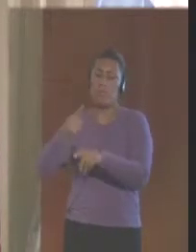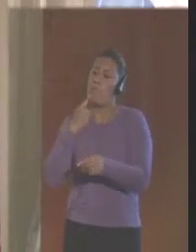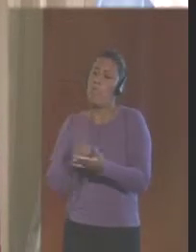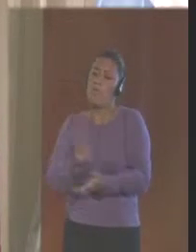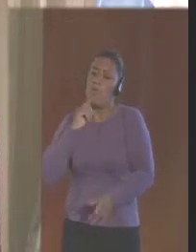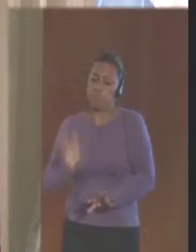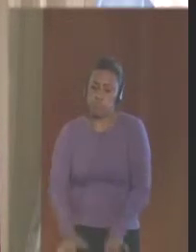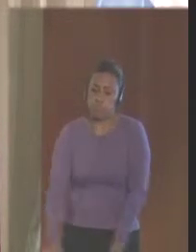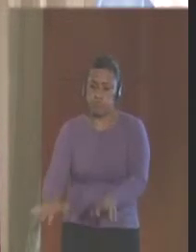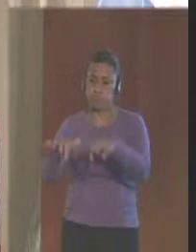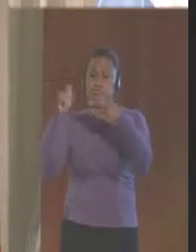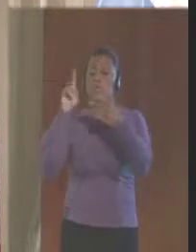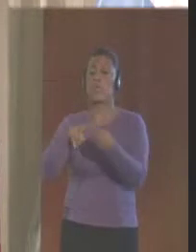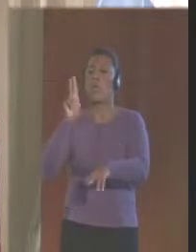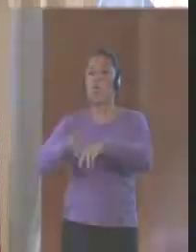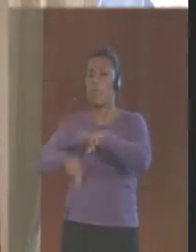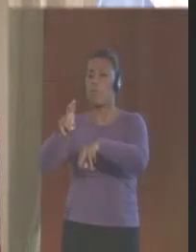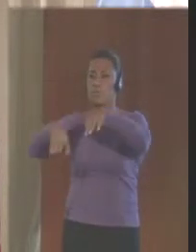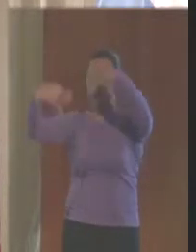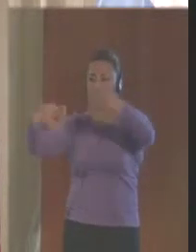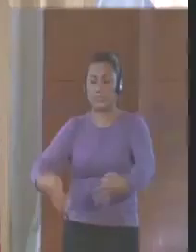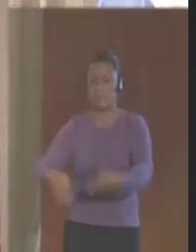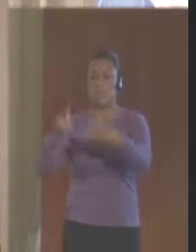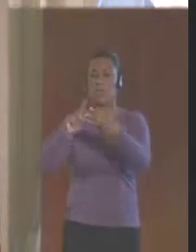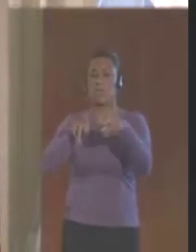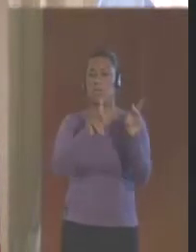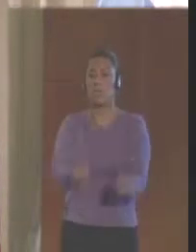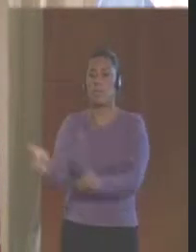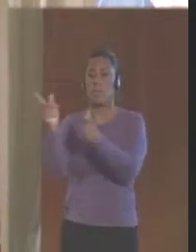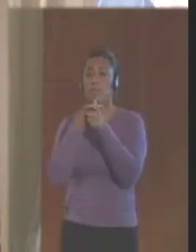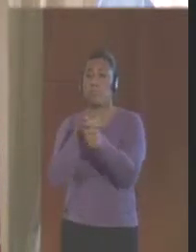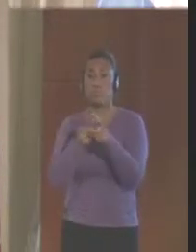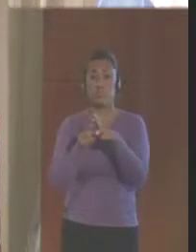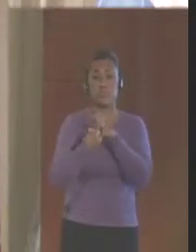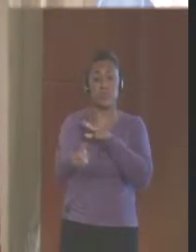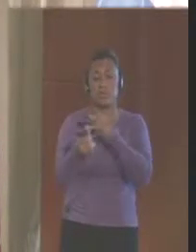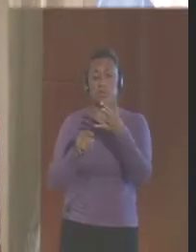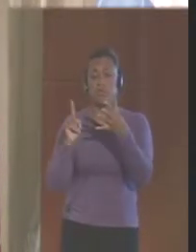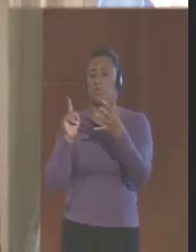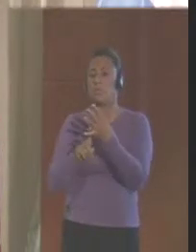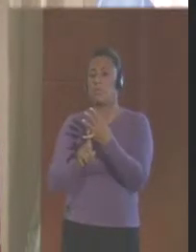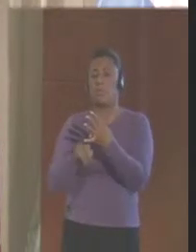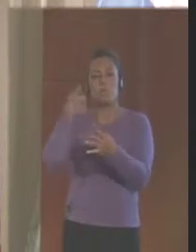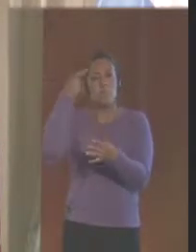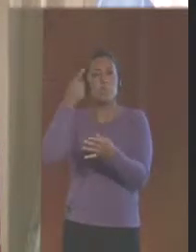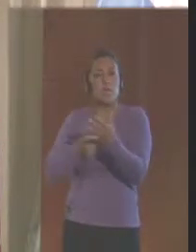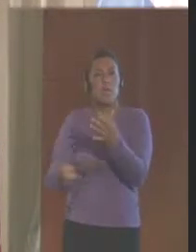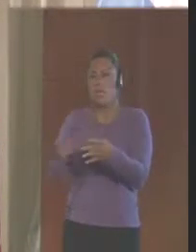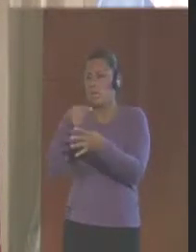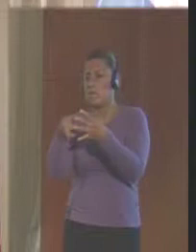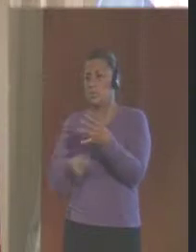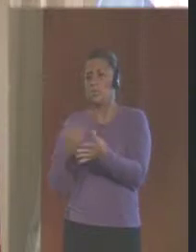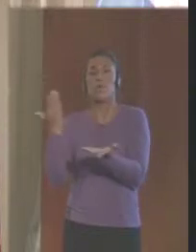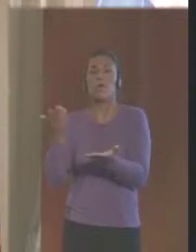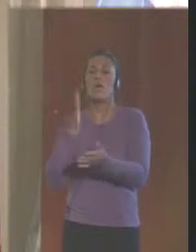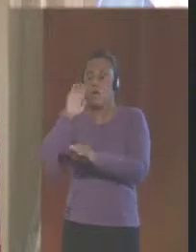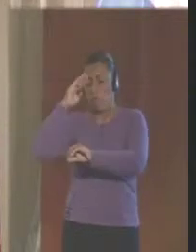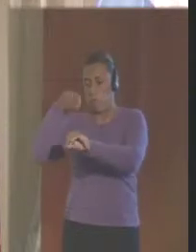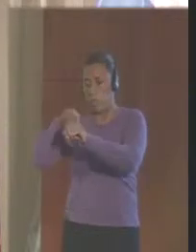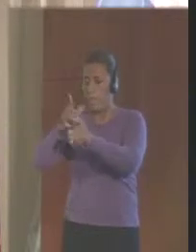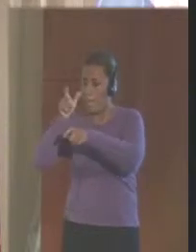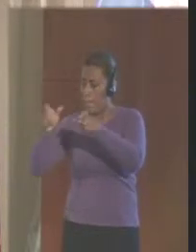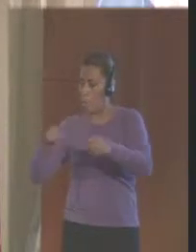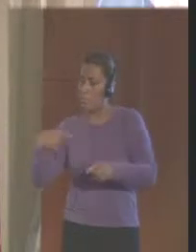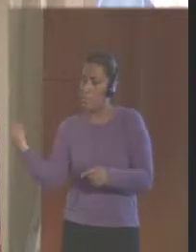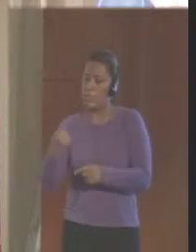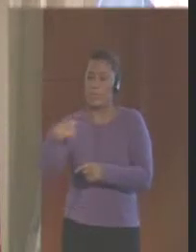planning with a particular focus on special needs population. Arising